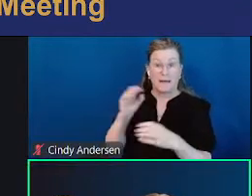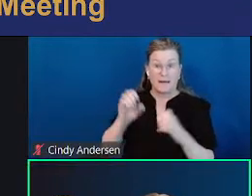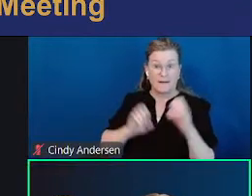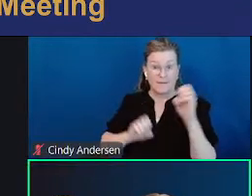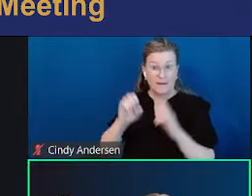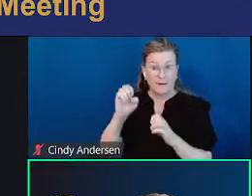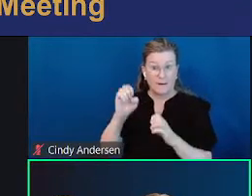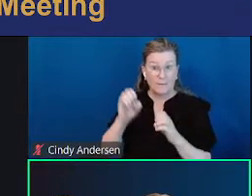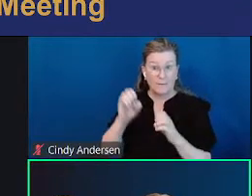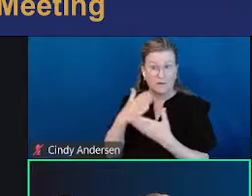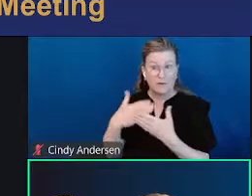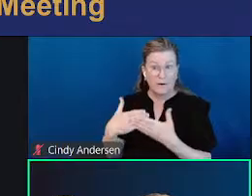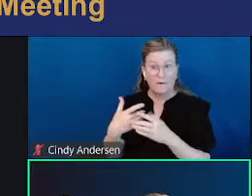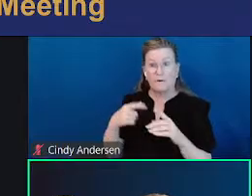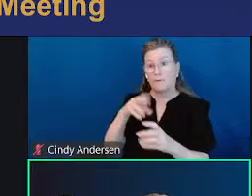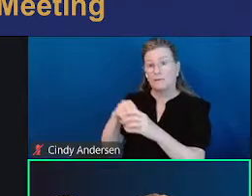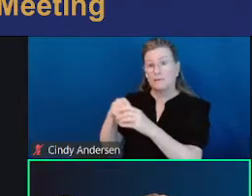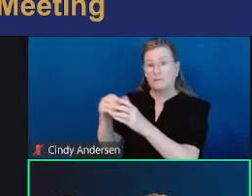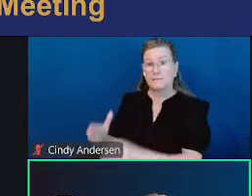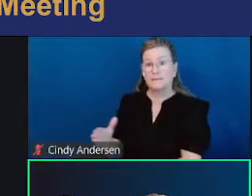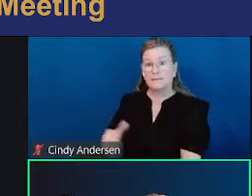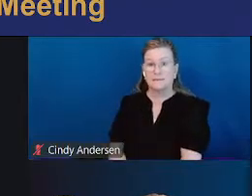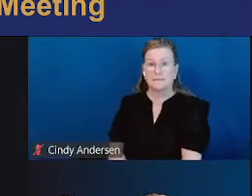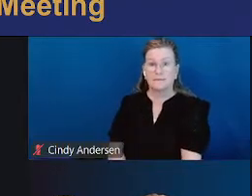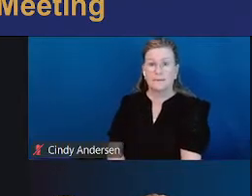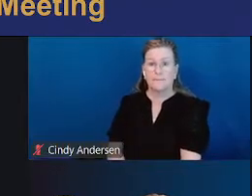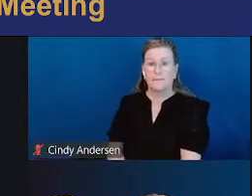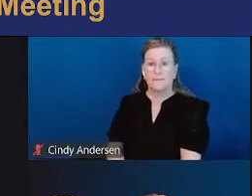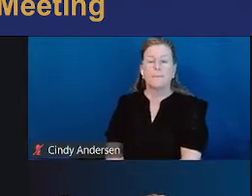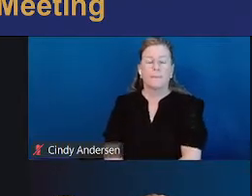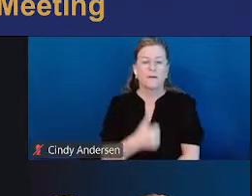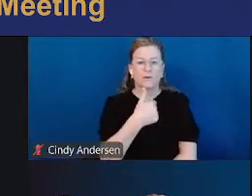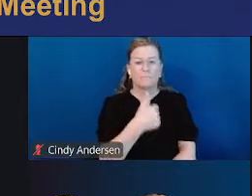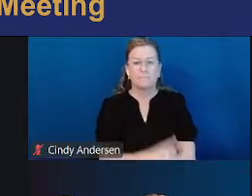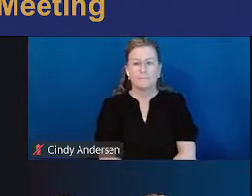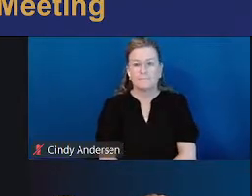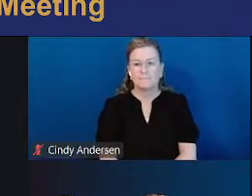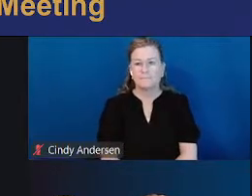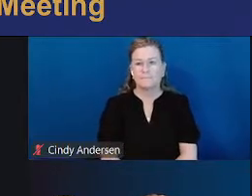evaluation component from participants? That's good.